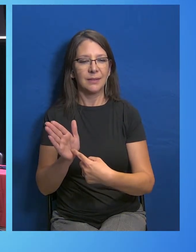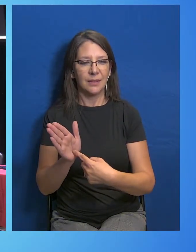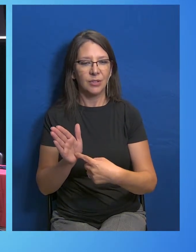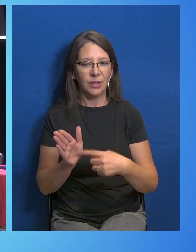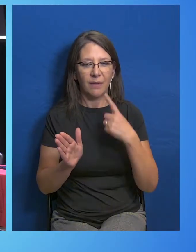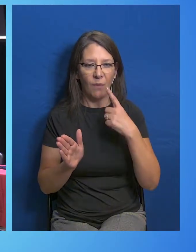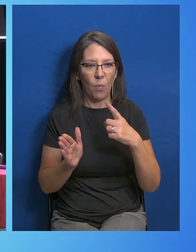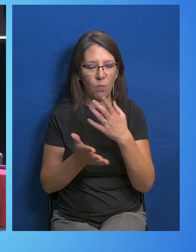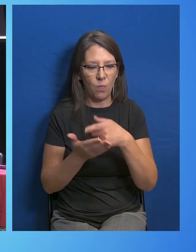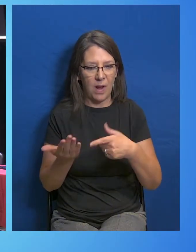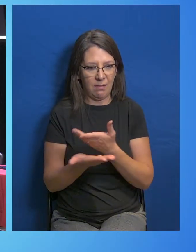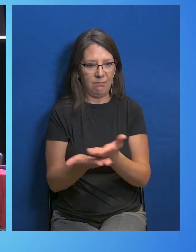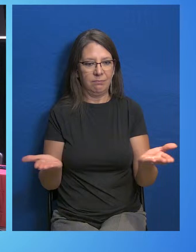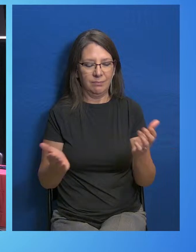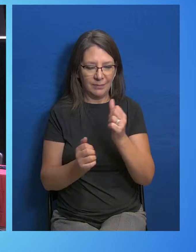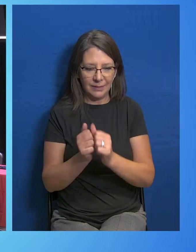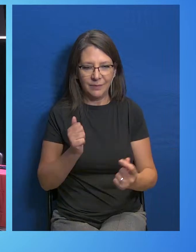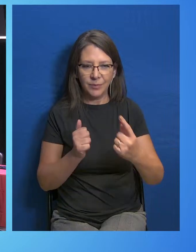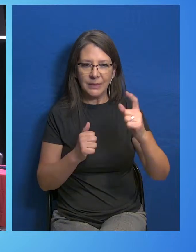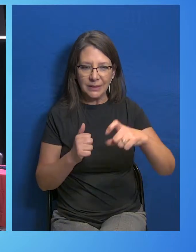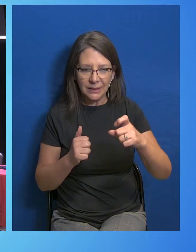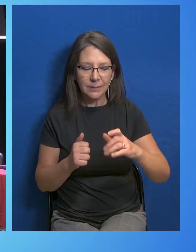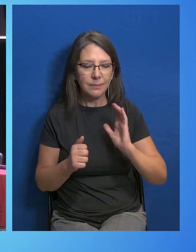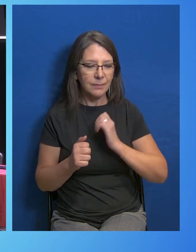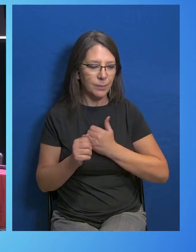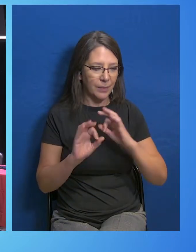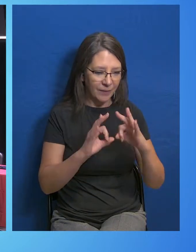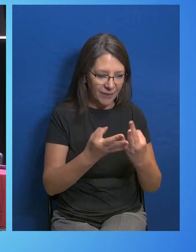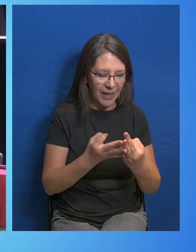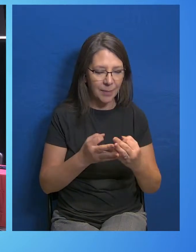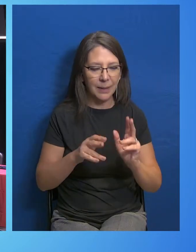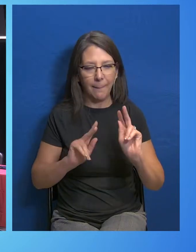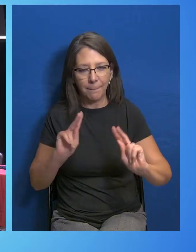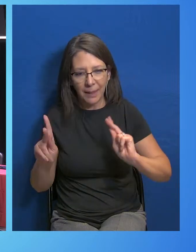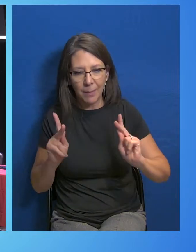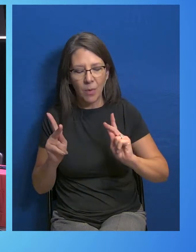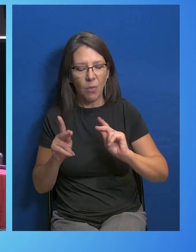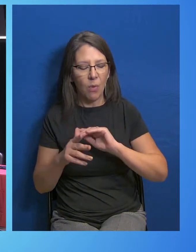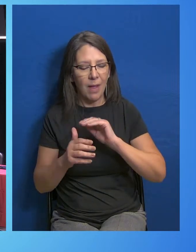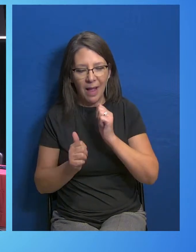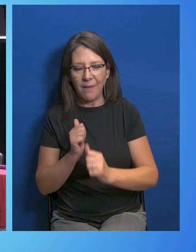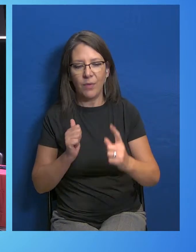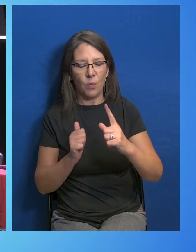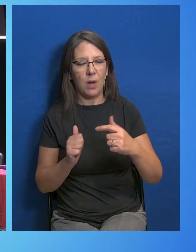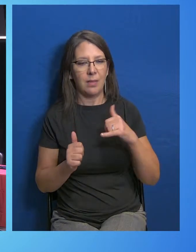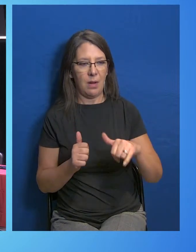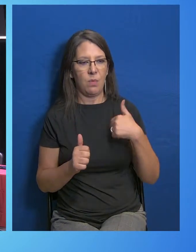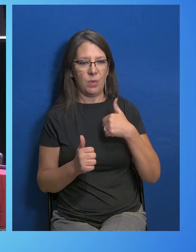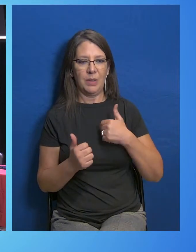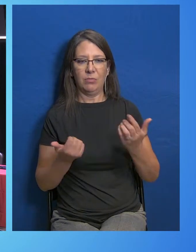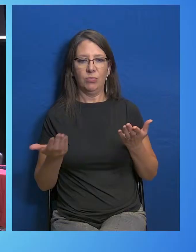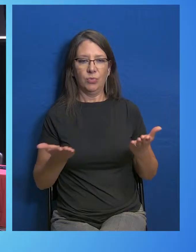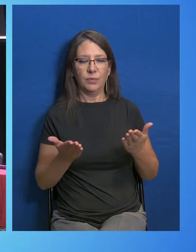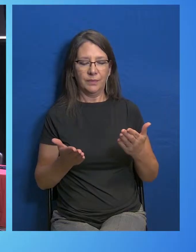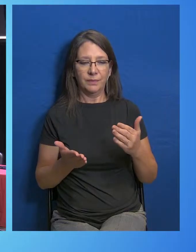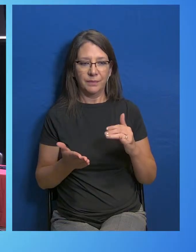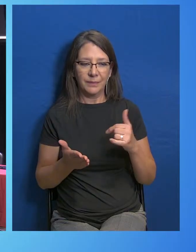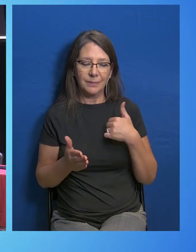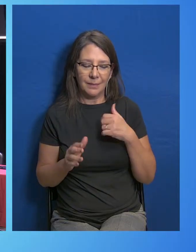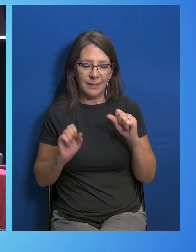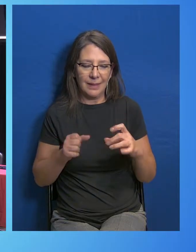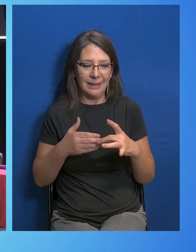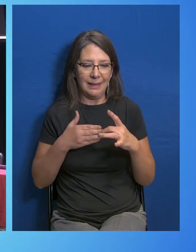needs here, and the families that we serve, and the children that we serve, and the people that we serve, and that I can help lead this agency